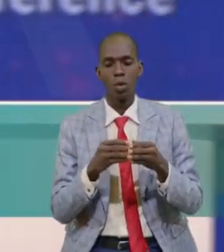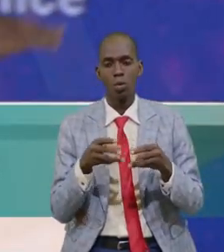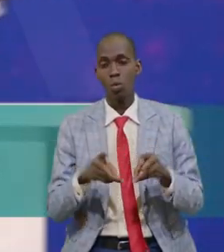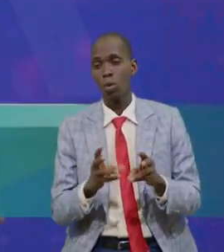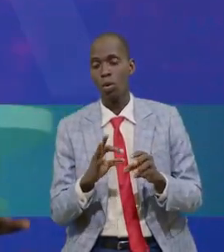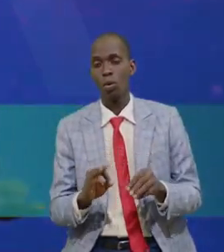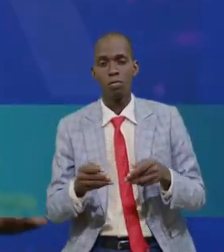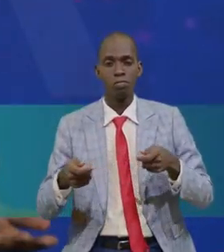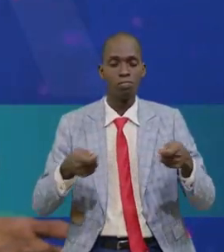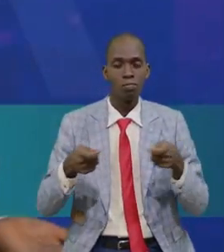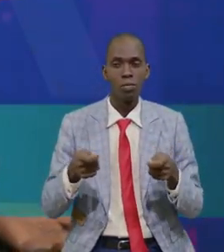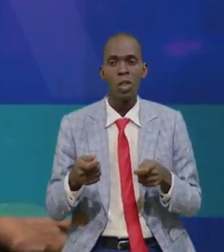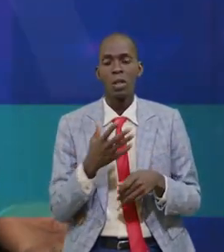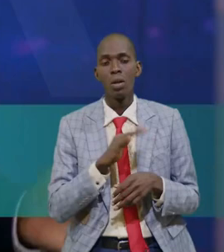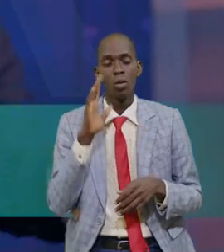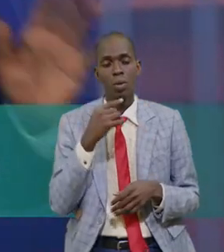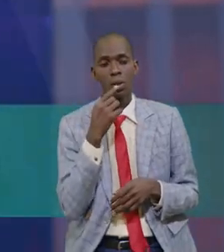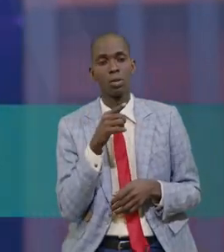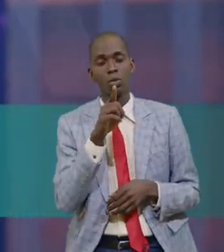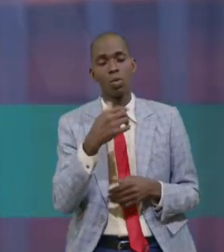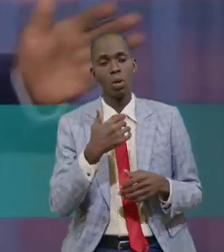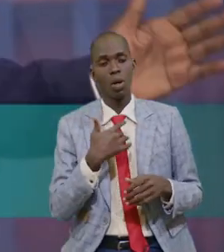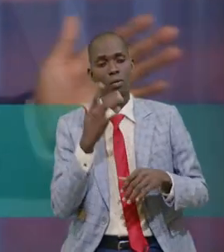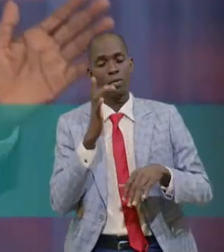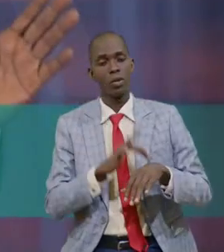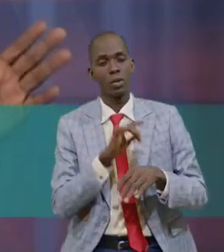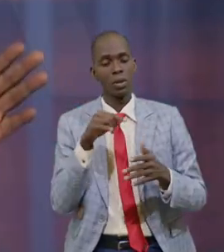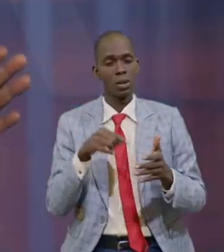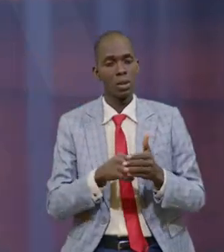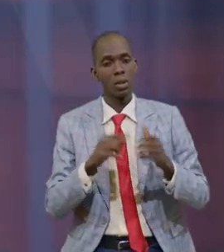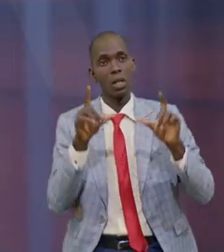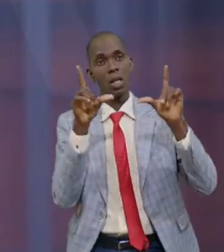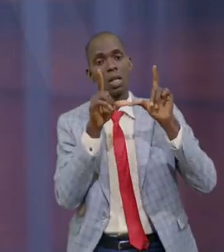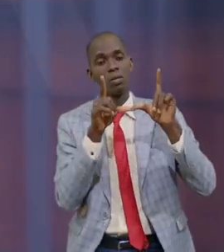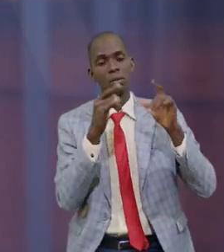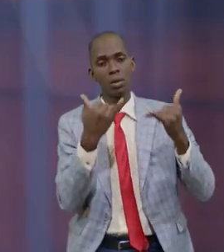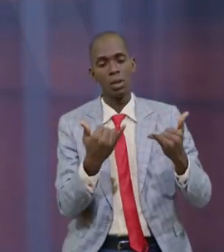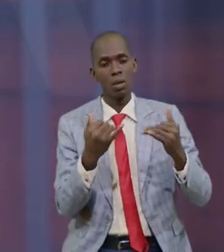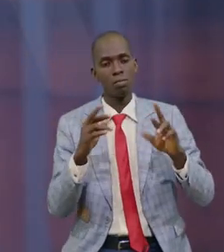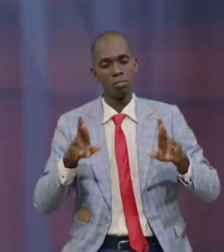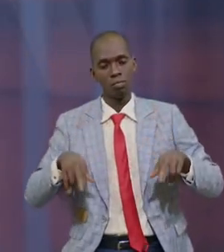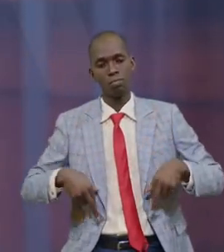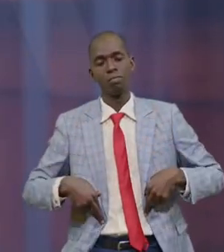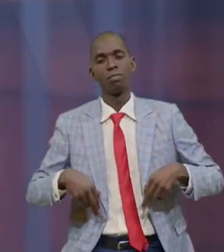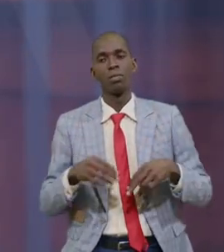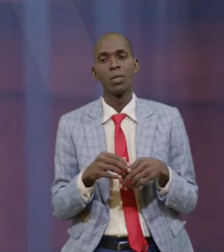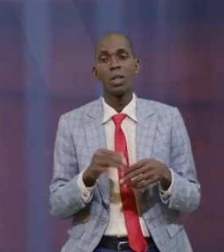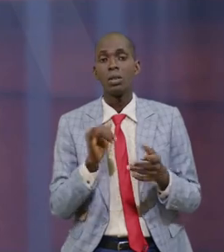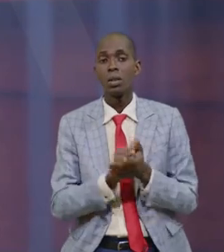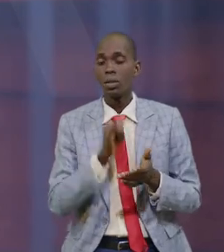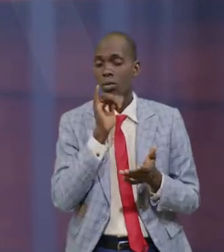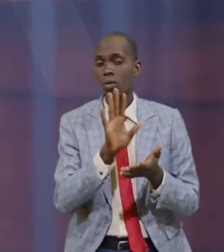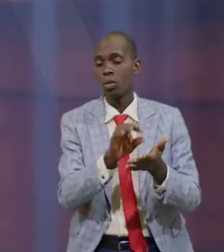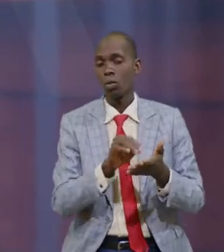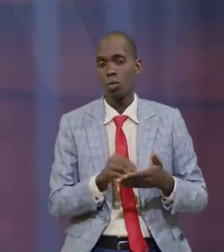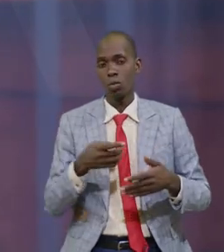tell you, now you've reached this age, now you retire. Now, that's your denomination, that's